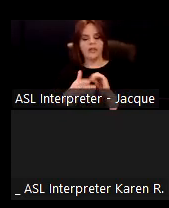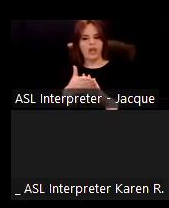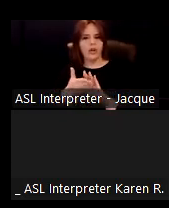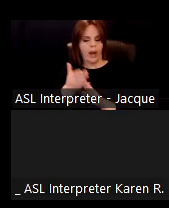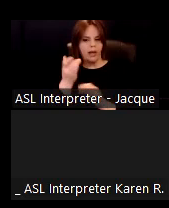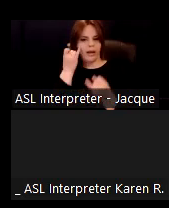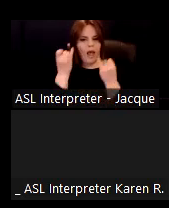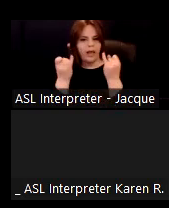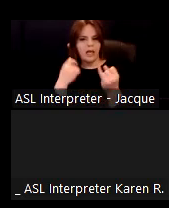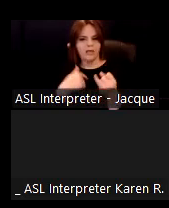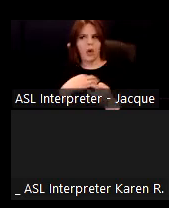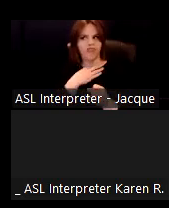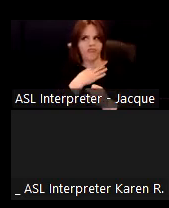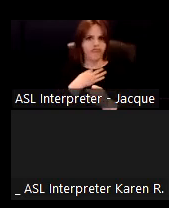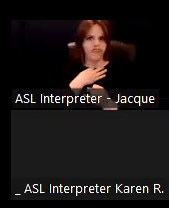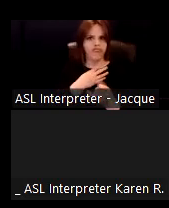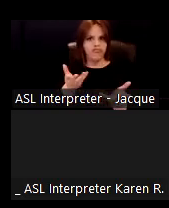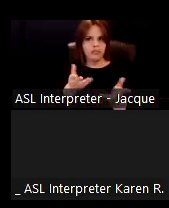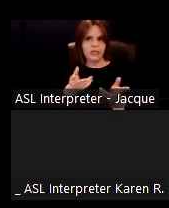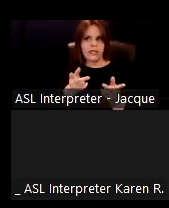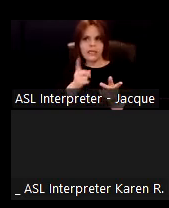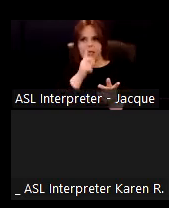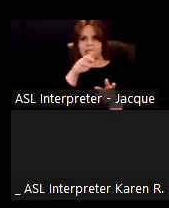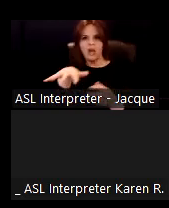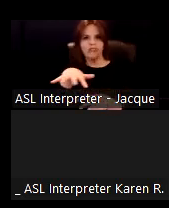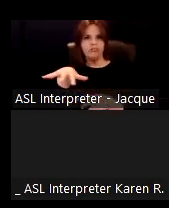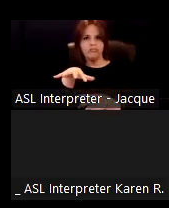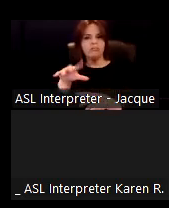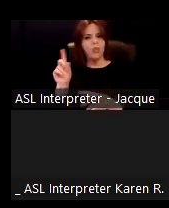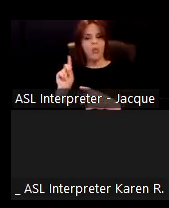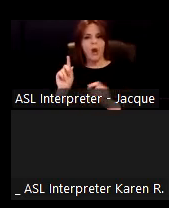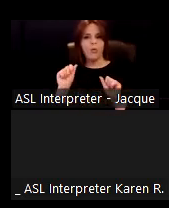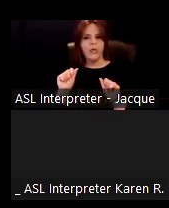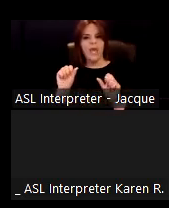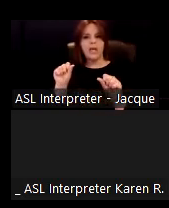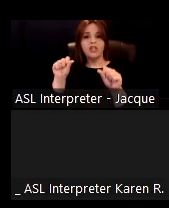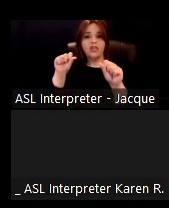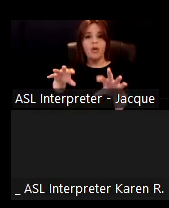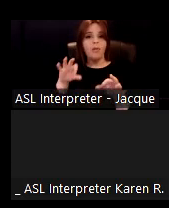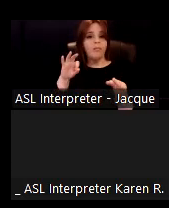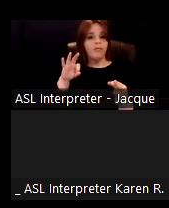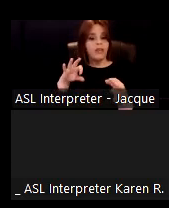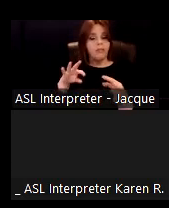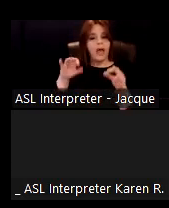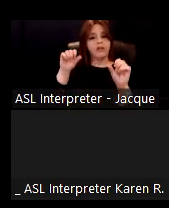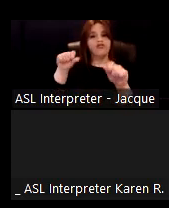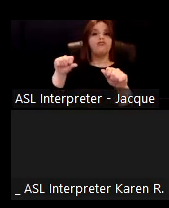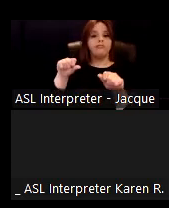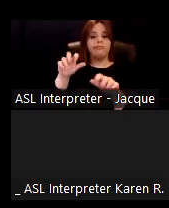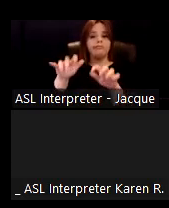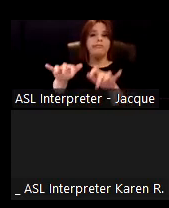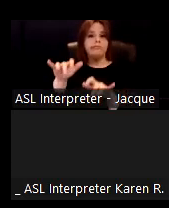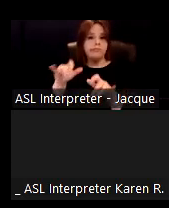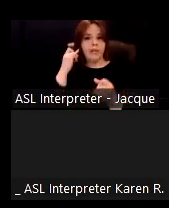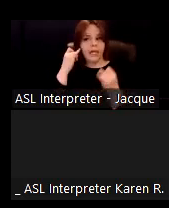And so I'm curious if there can be a place where we can either drop our feedback or ideas, or it sounds